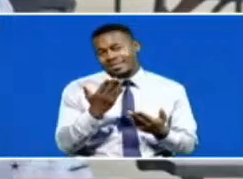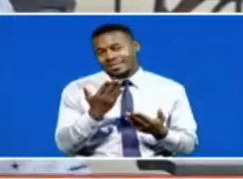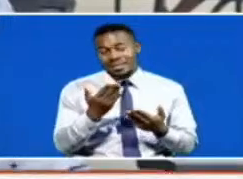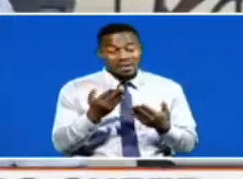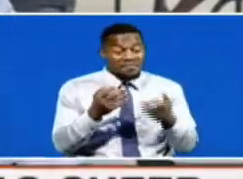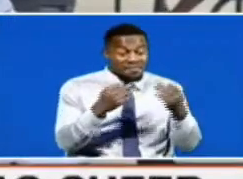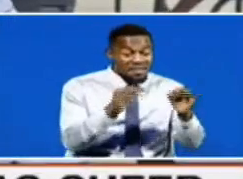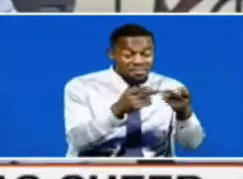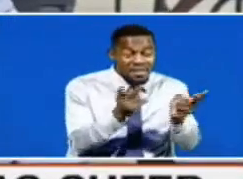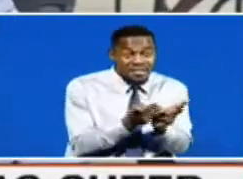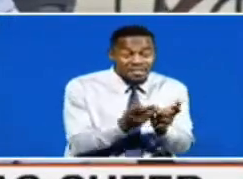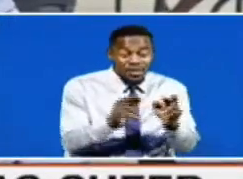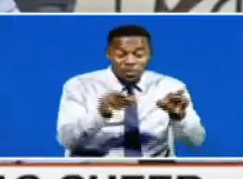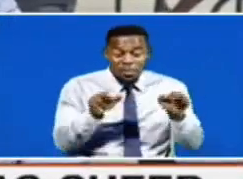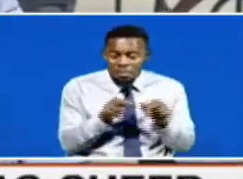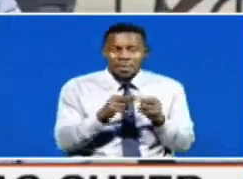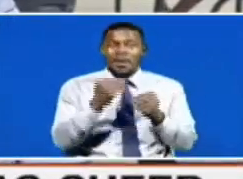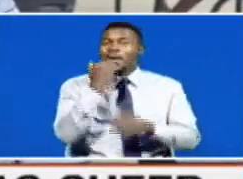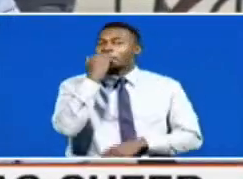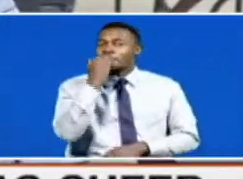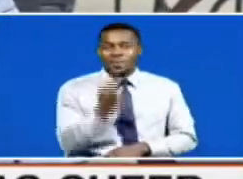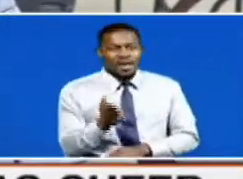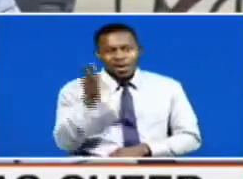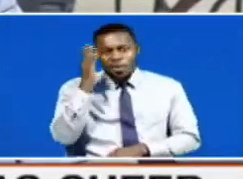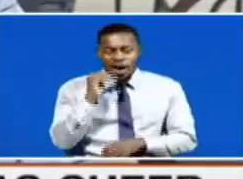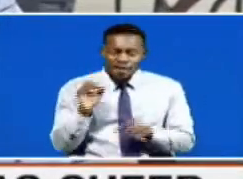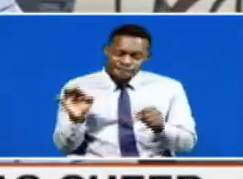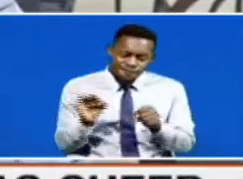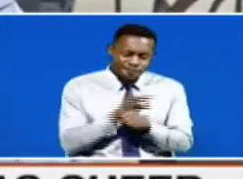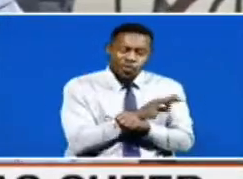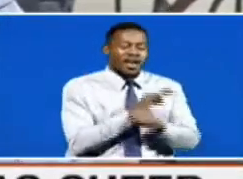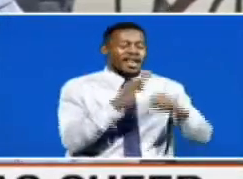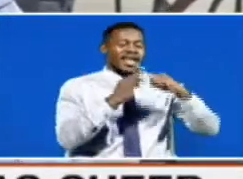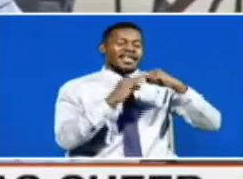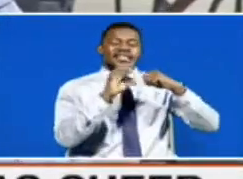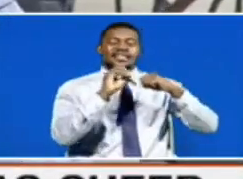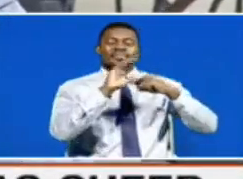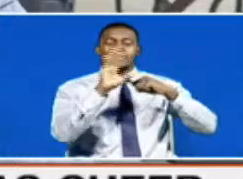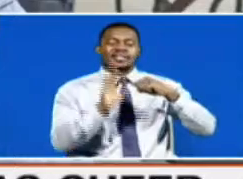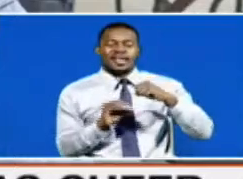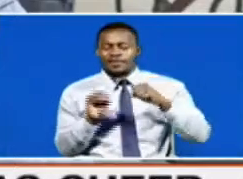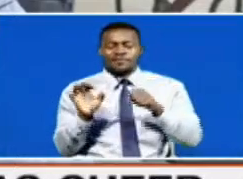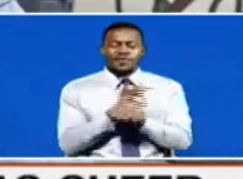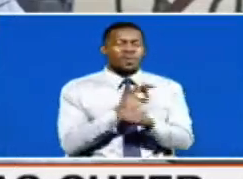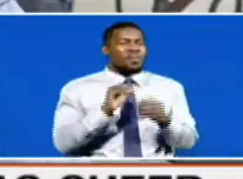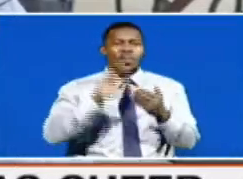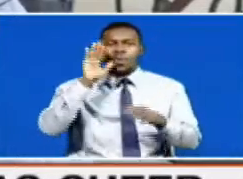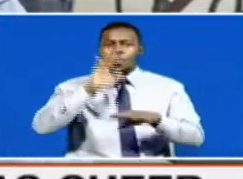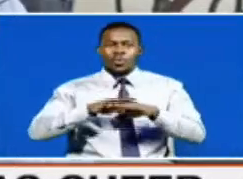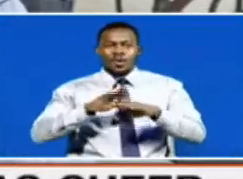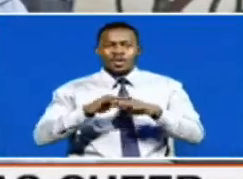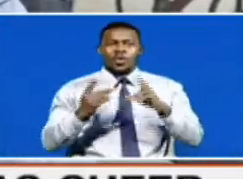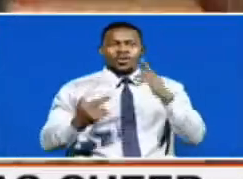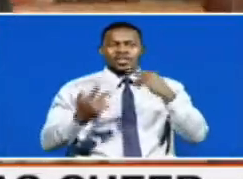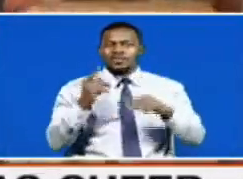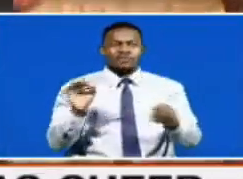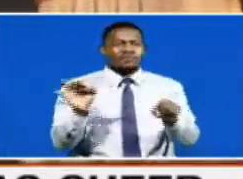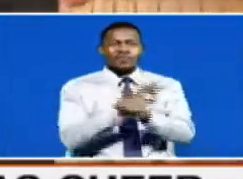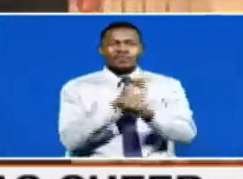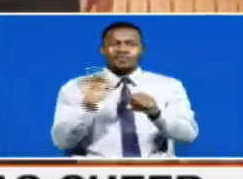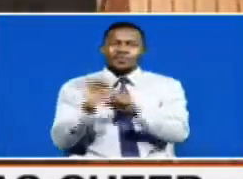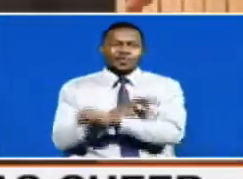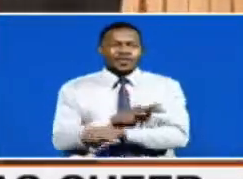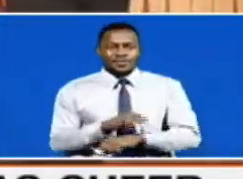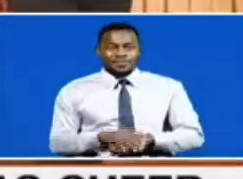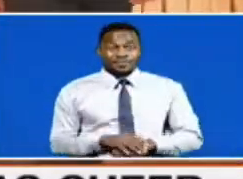space because the occupancies are averaging at about 80%, and most of the good hotels are already full to capacity.